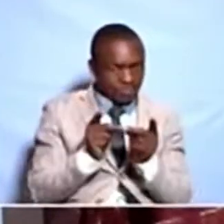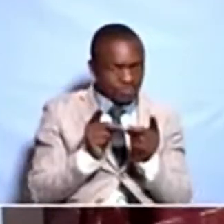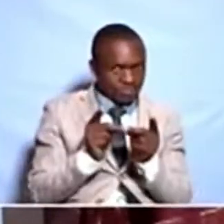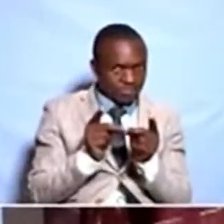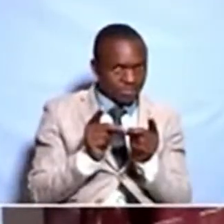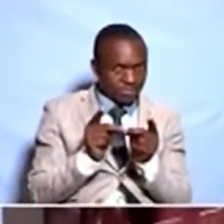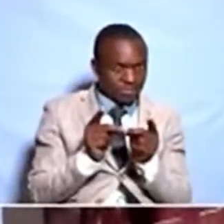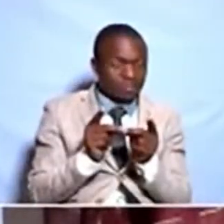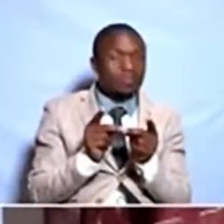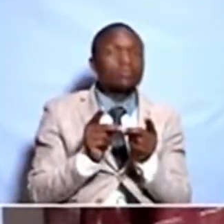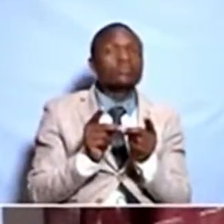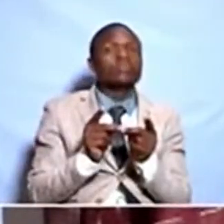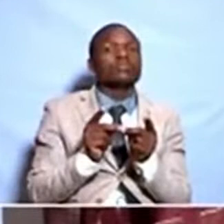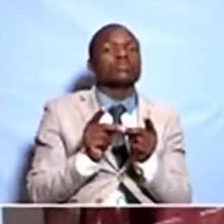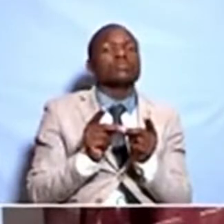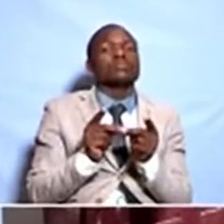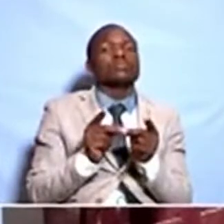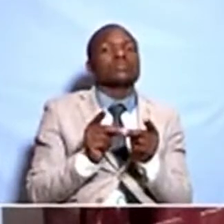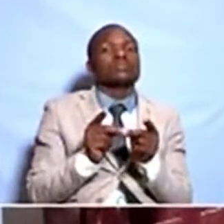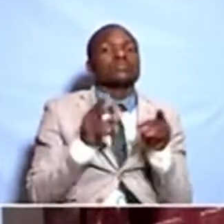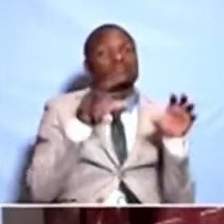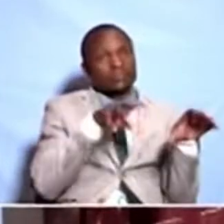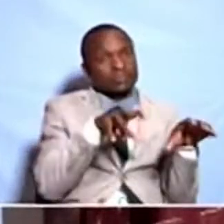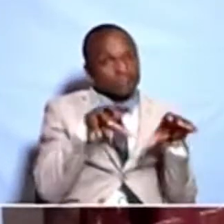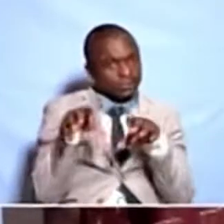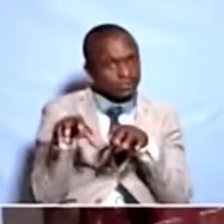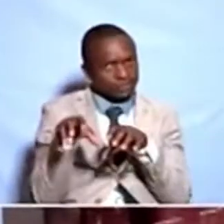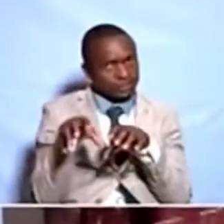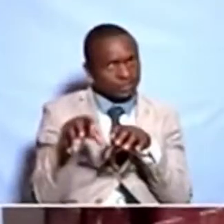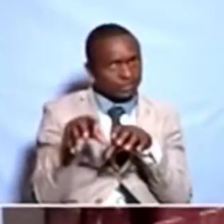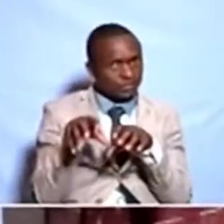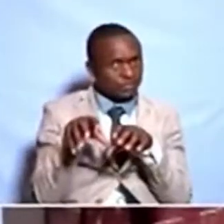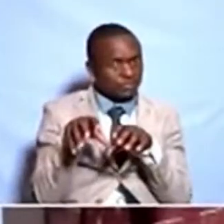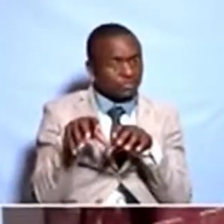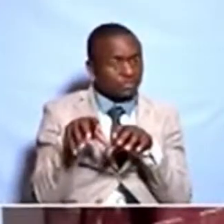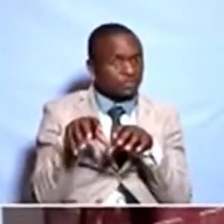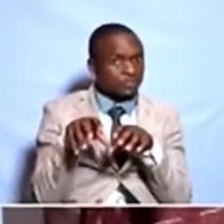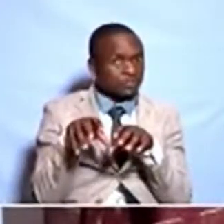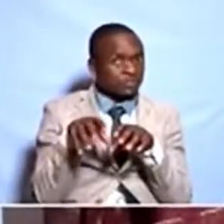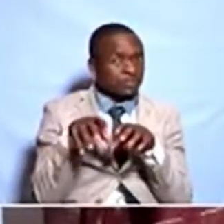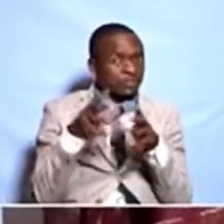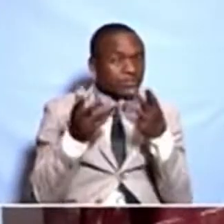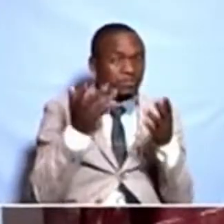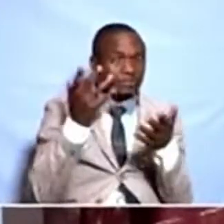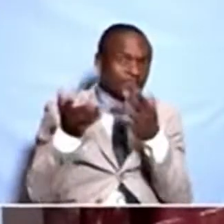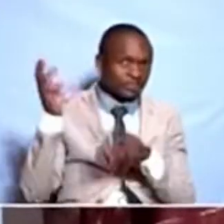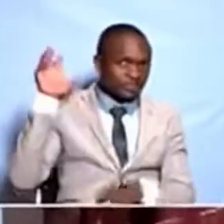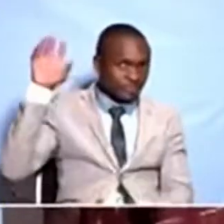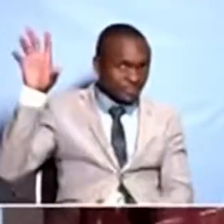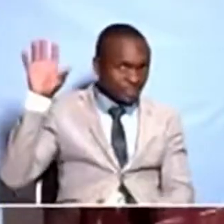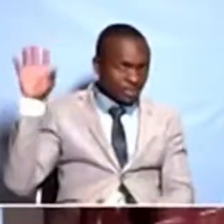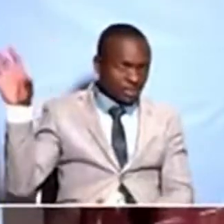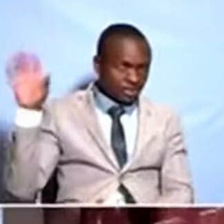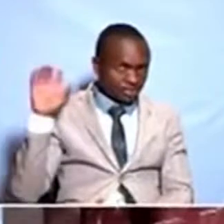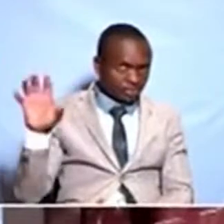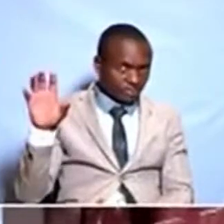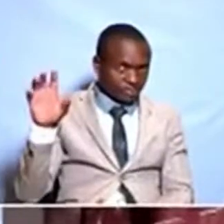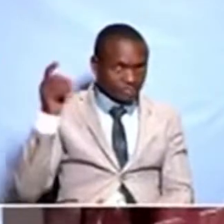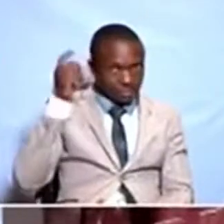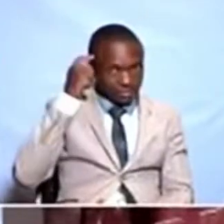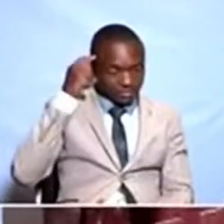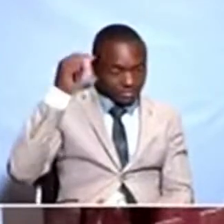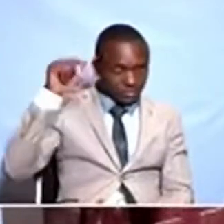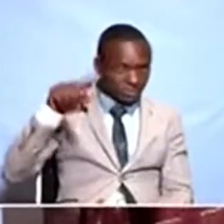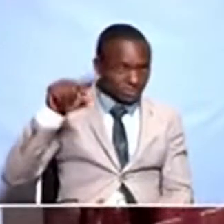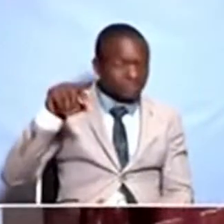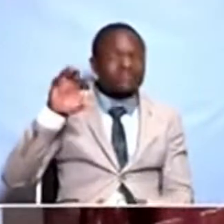where, of course, they do the registration of motor, like a provincial headquarters. So you